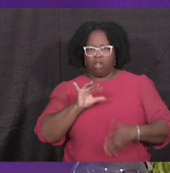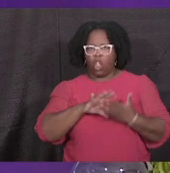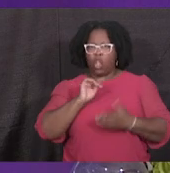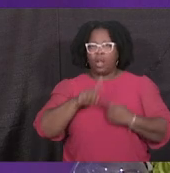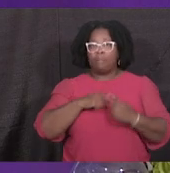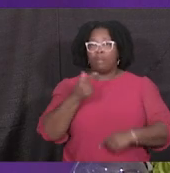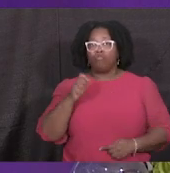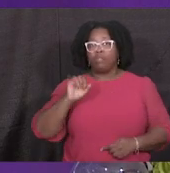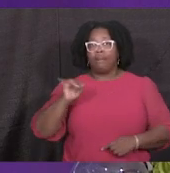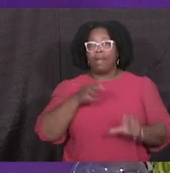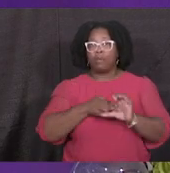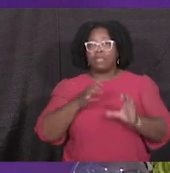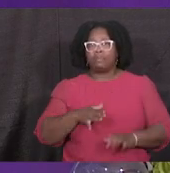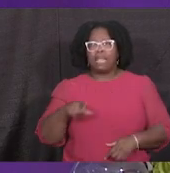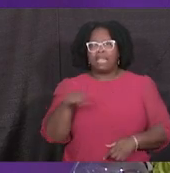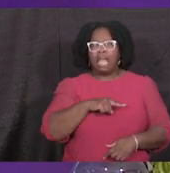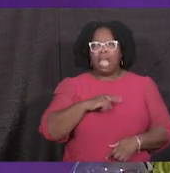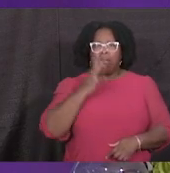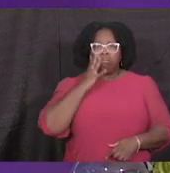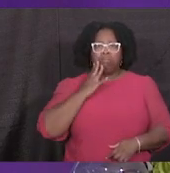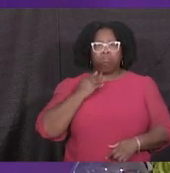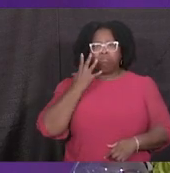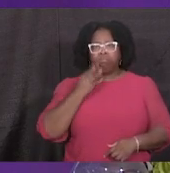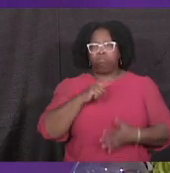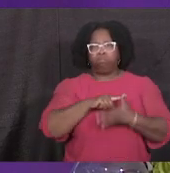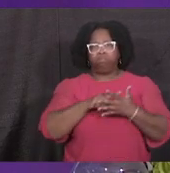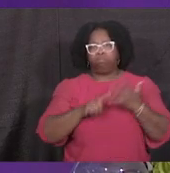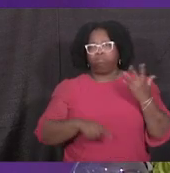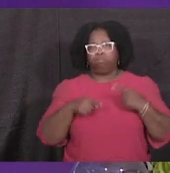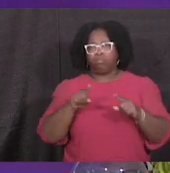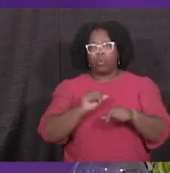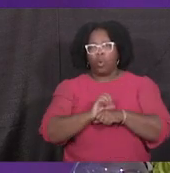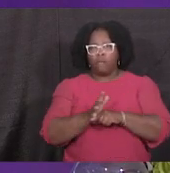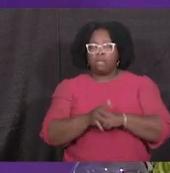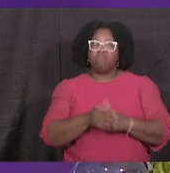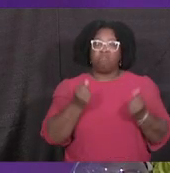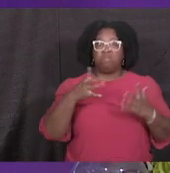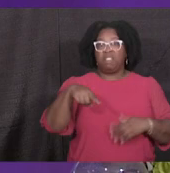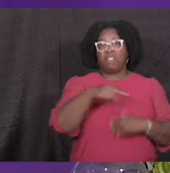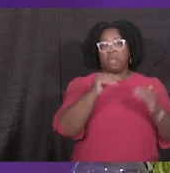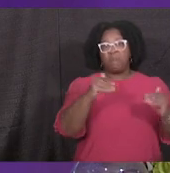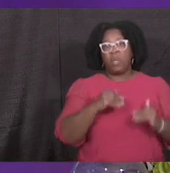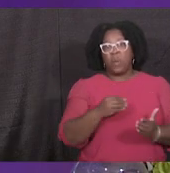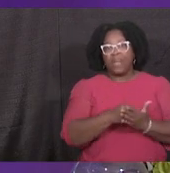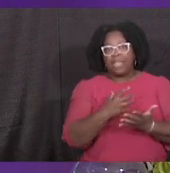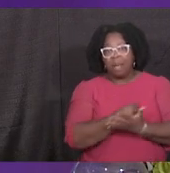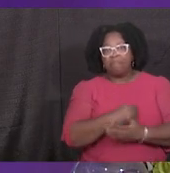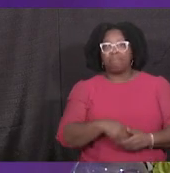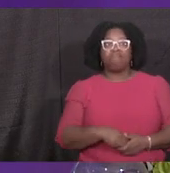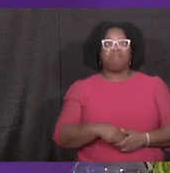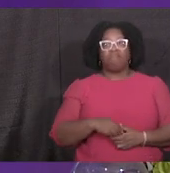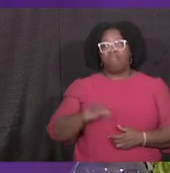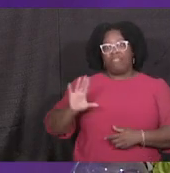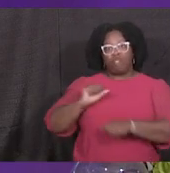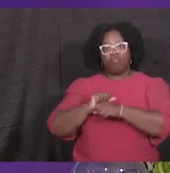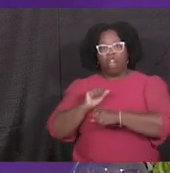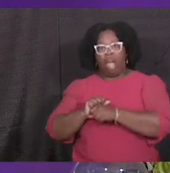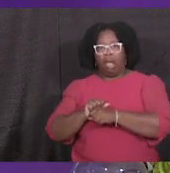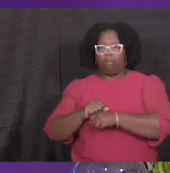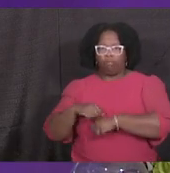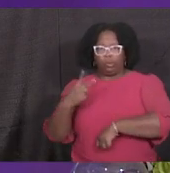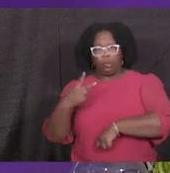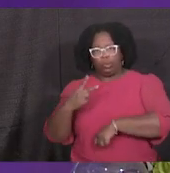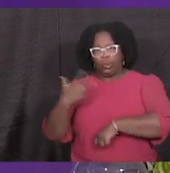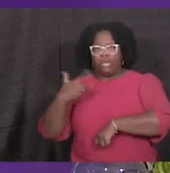lot of other things that they were going through during COVID. A lot of them are low income. Mm-hmm. A lot of their, you know, they support their families. They work 2 or 3